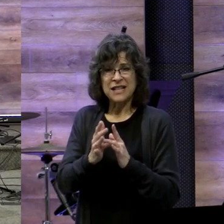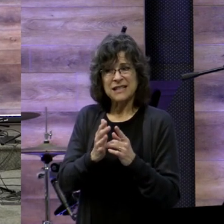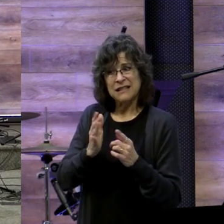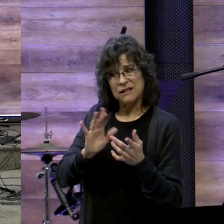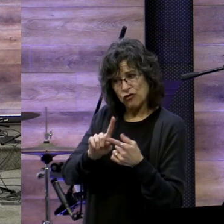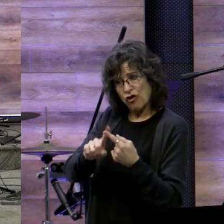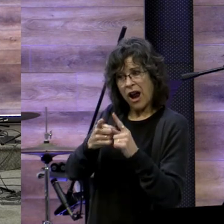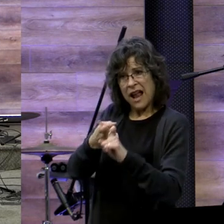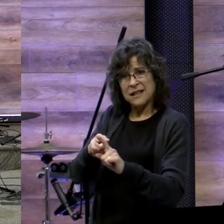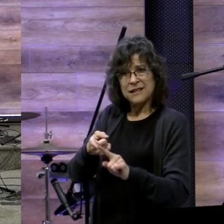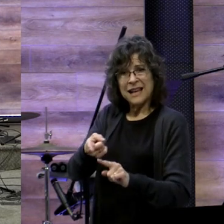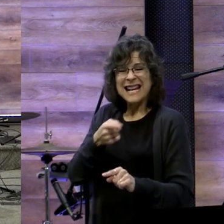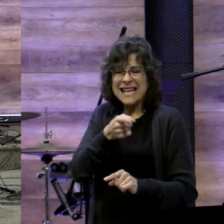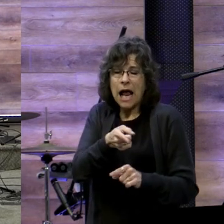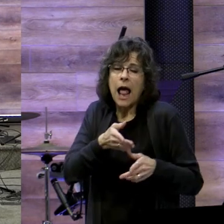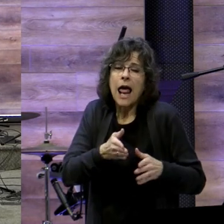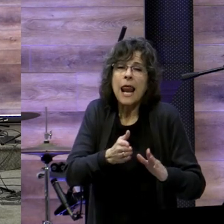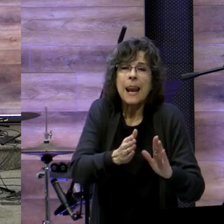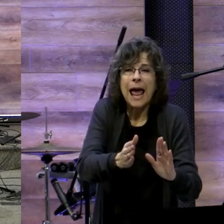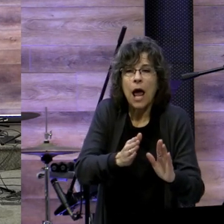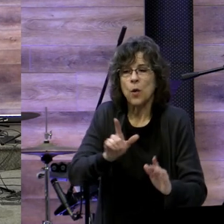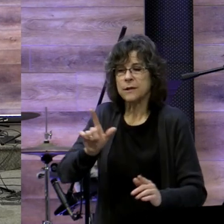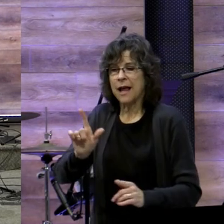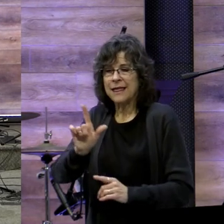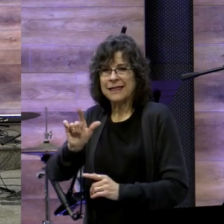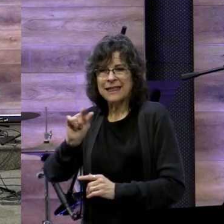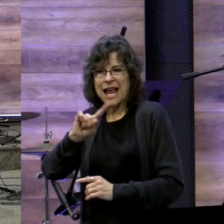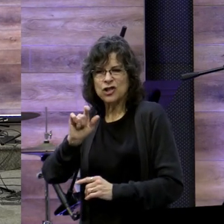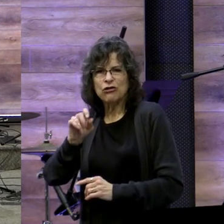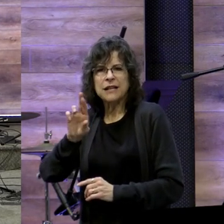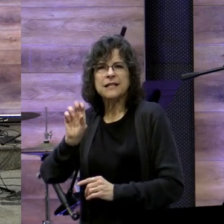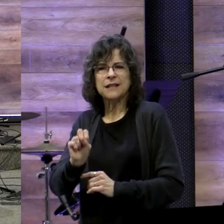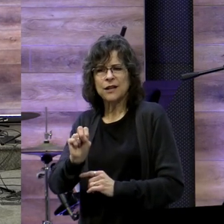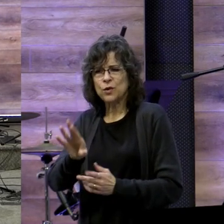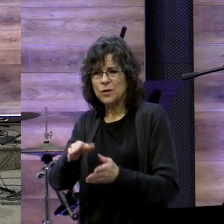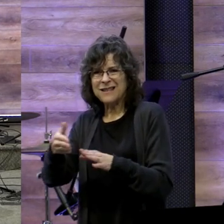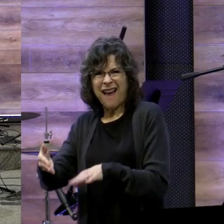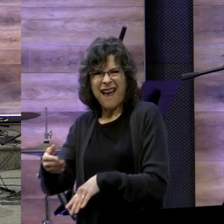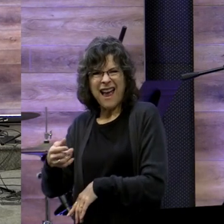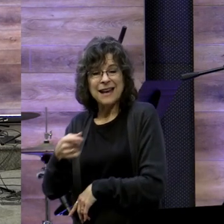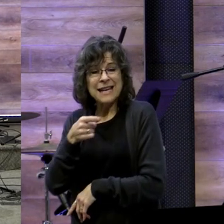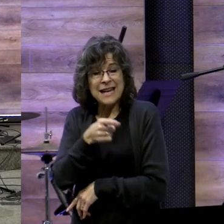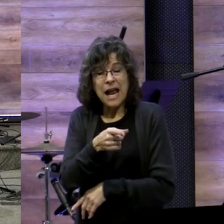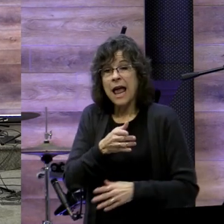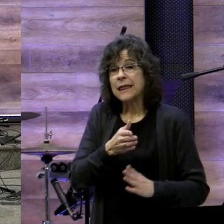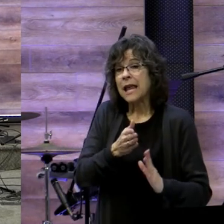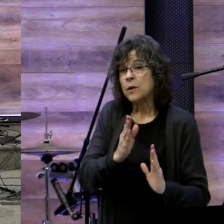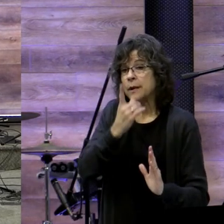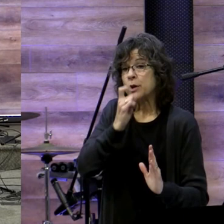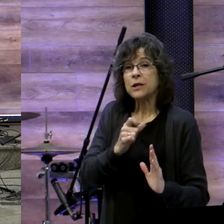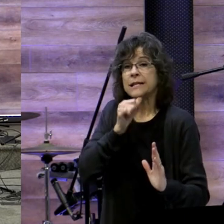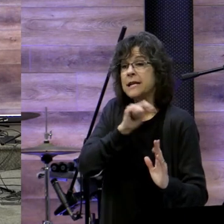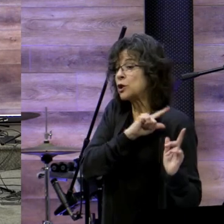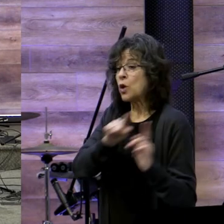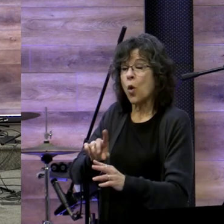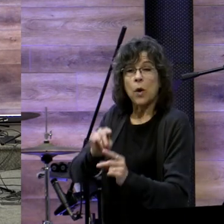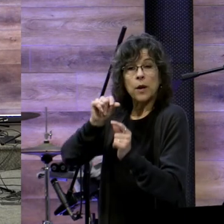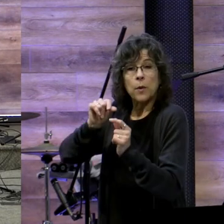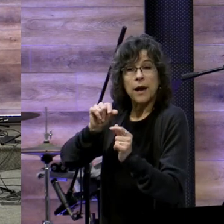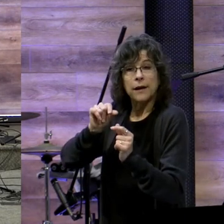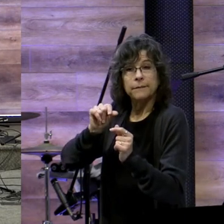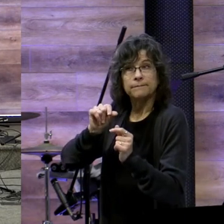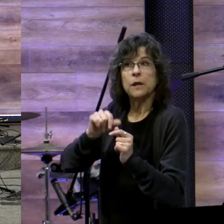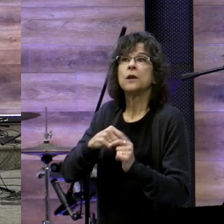specific reason, so that we might see him as the one who has power over even death itself. Here's the big idea that we're going to